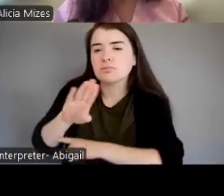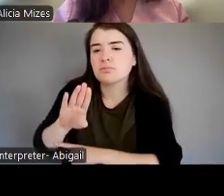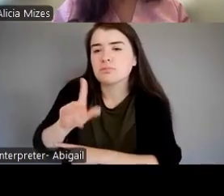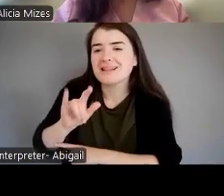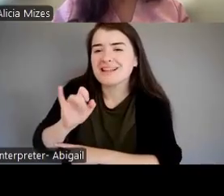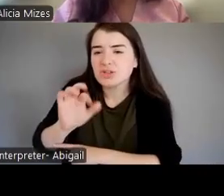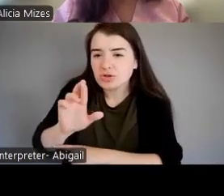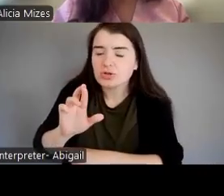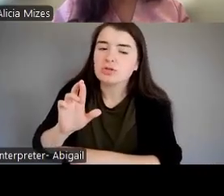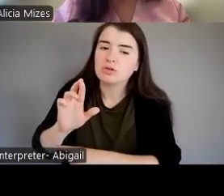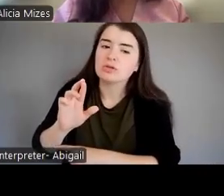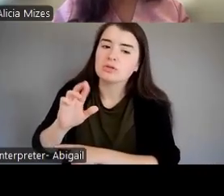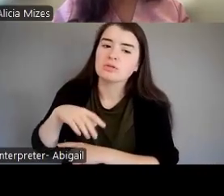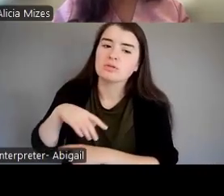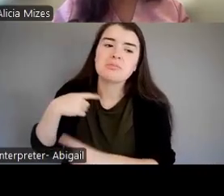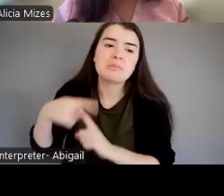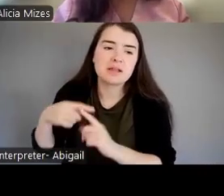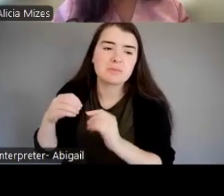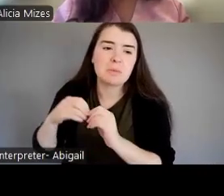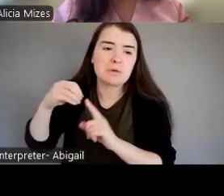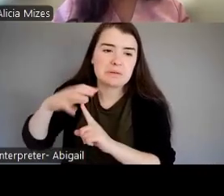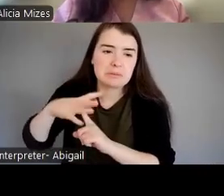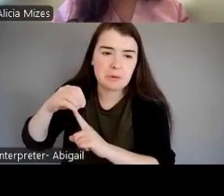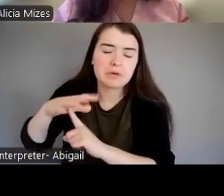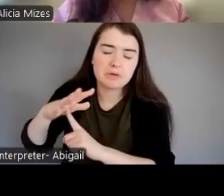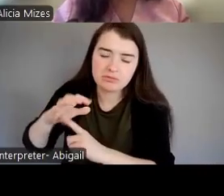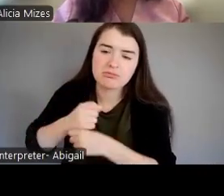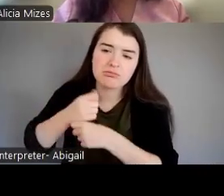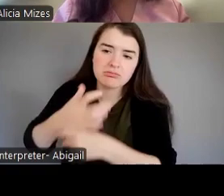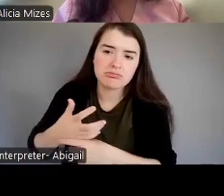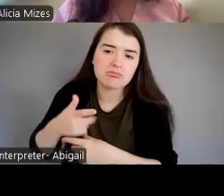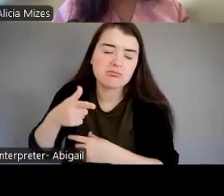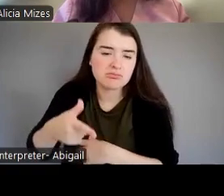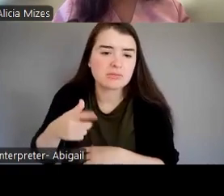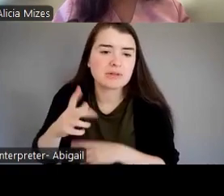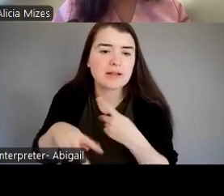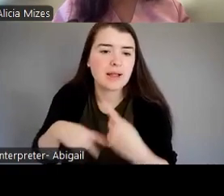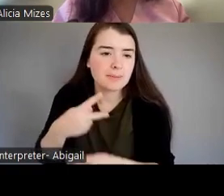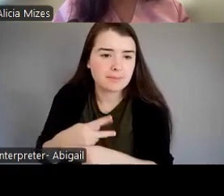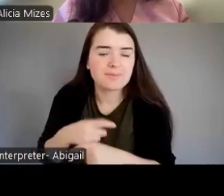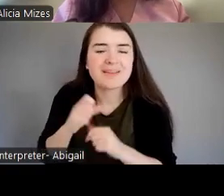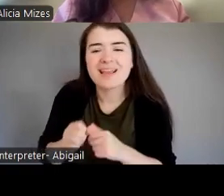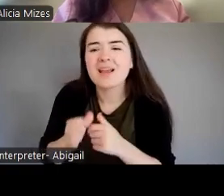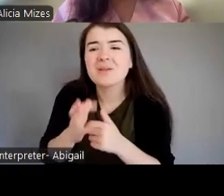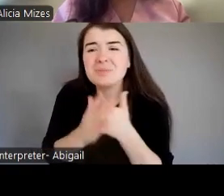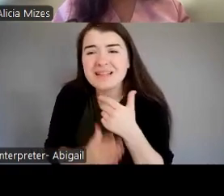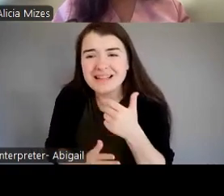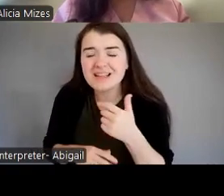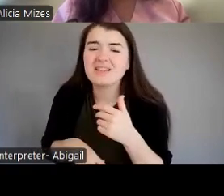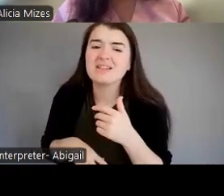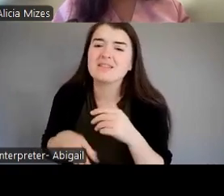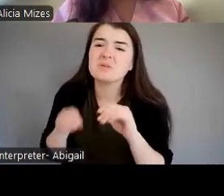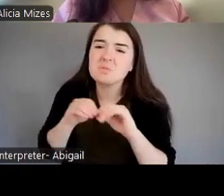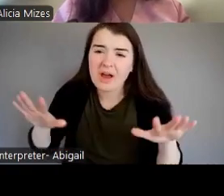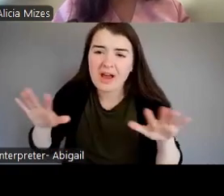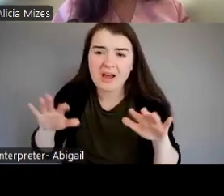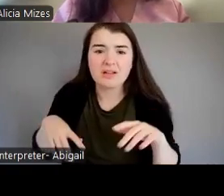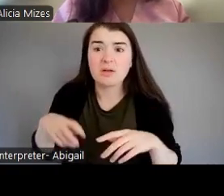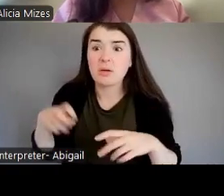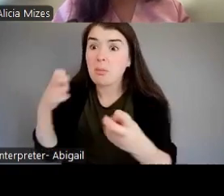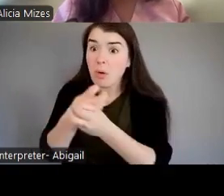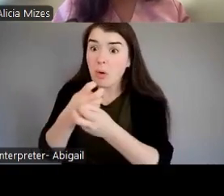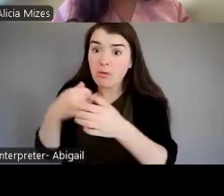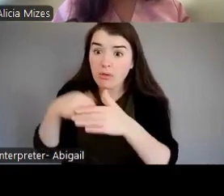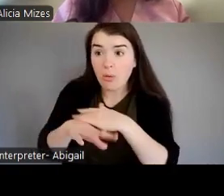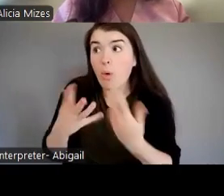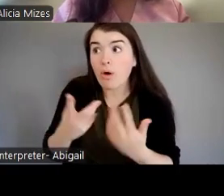really metastasize or spread elsewhere in the body. It can bleed, it can ulcerate, it can invade the bone. It can even actually invade up towards the